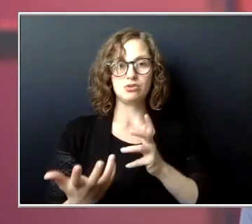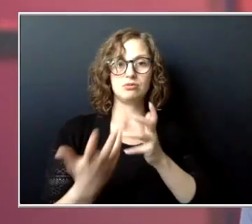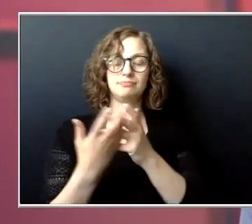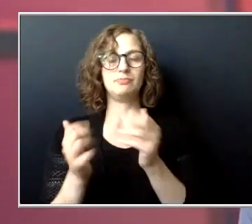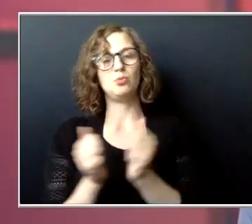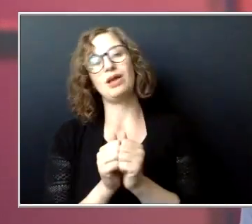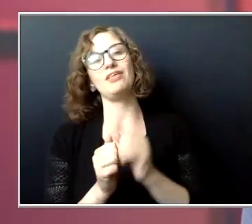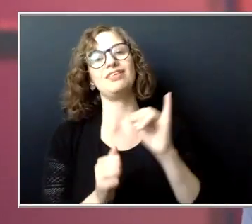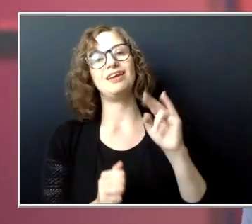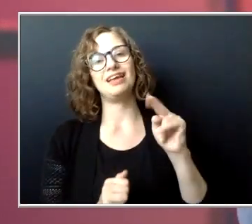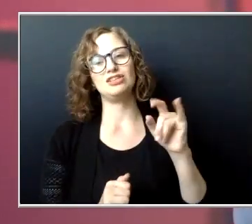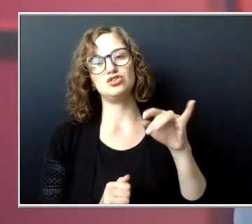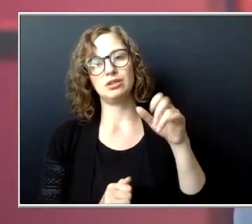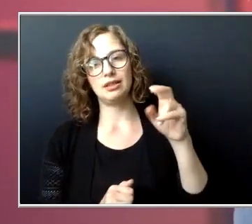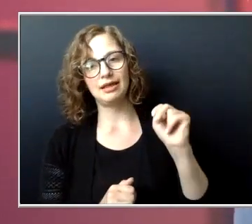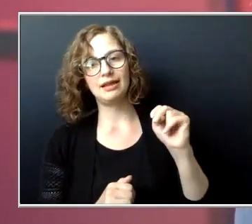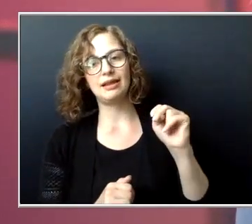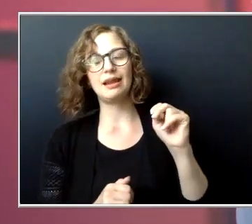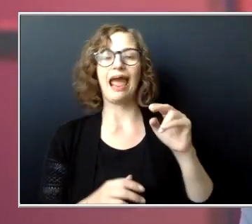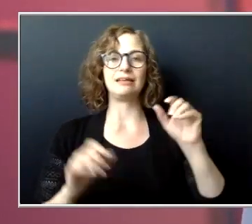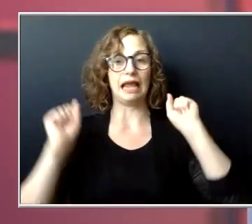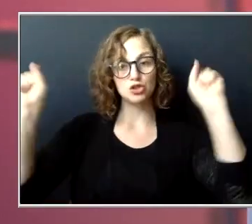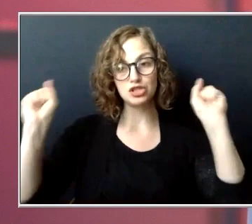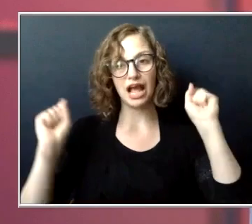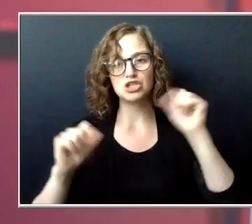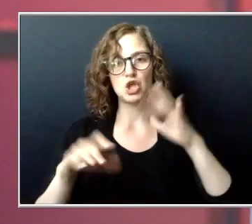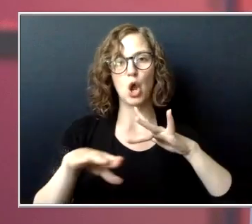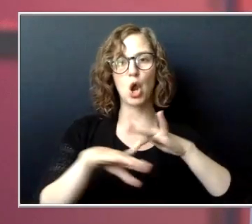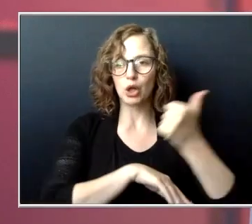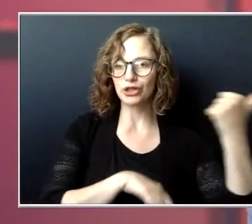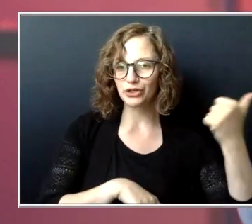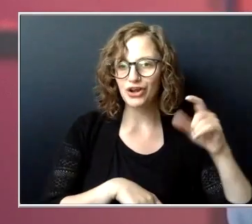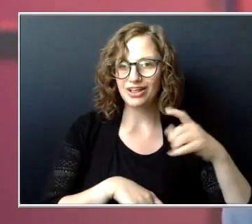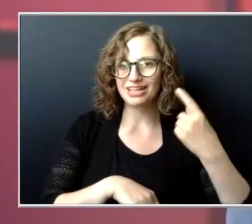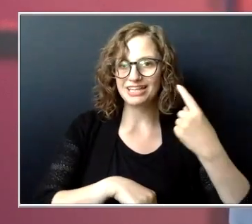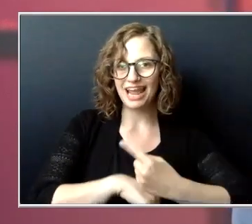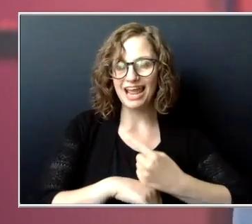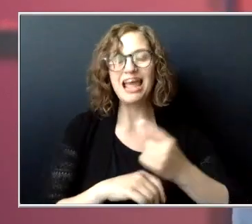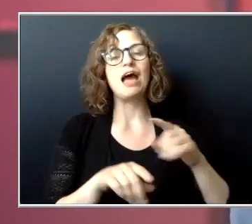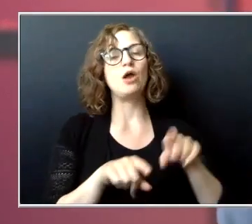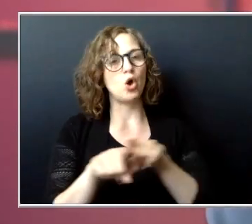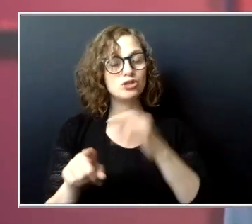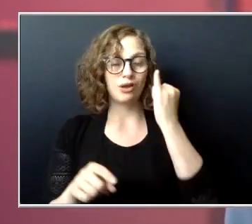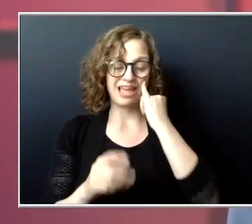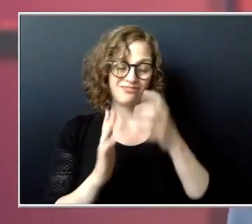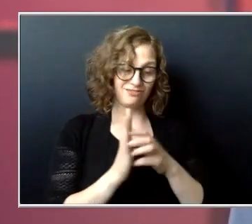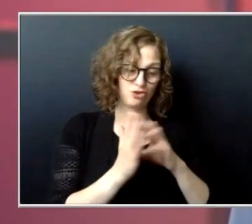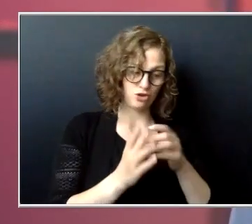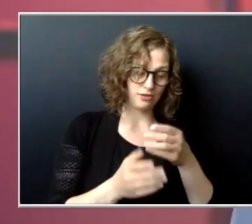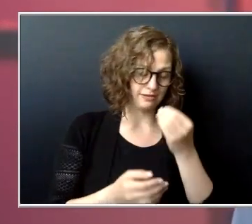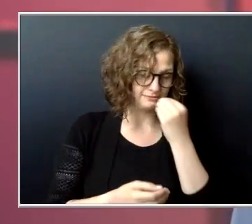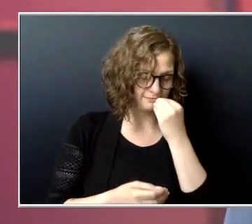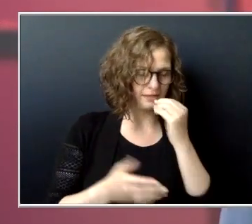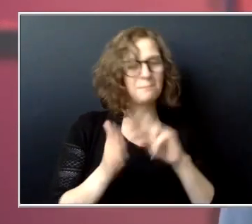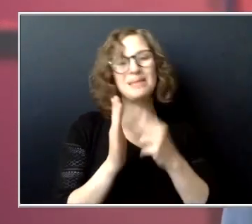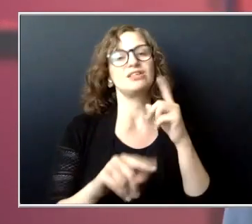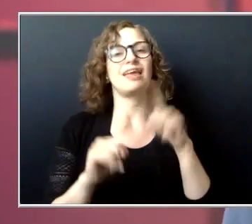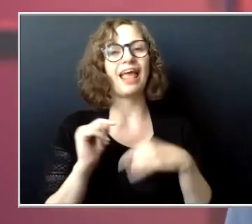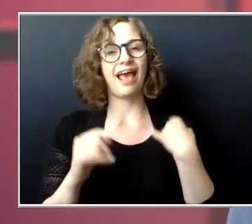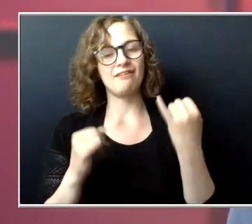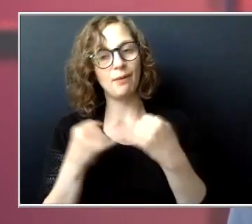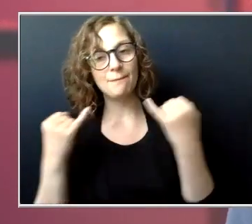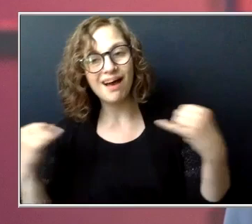in the day, as well as I can't eat the cookies plus pasta for dinner and have a soda. I really enjoy